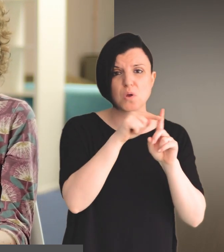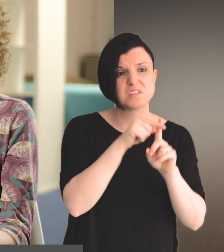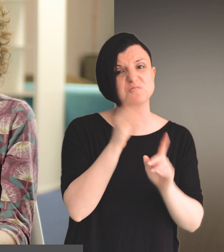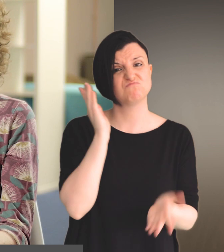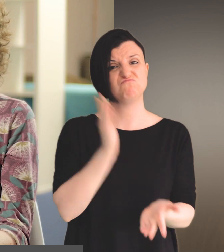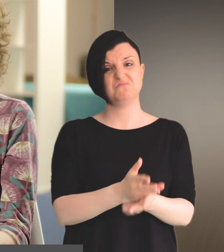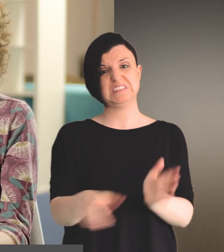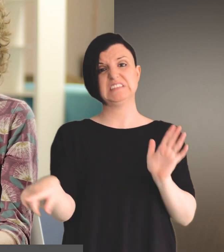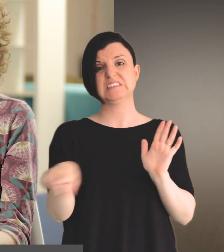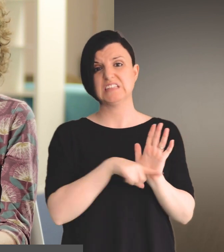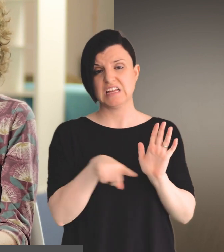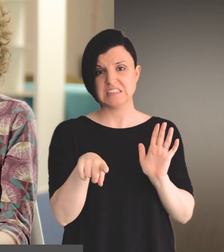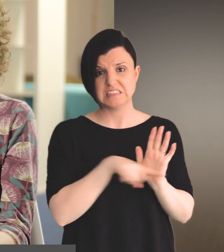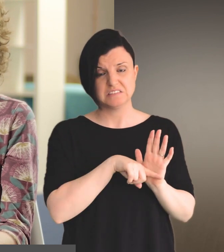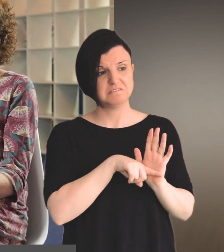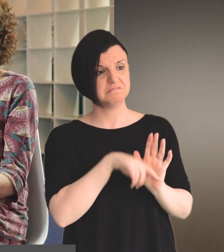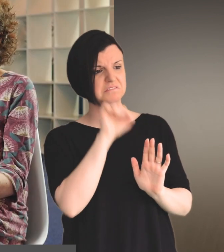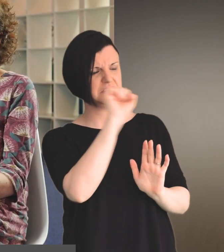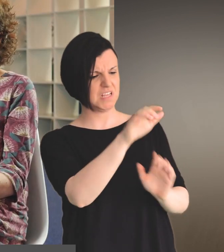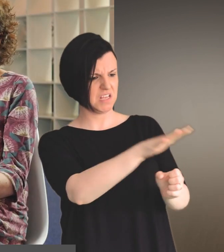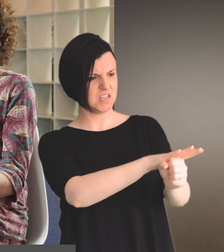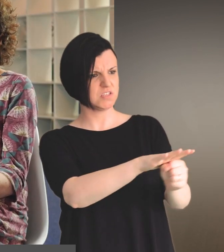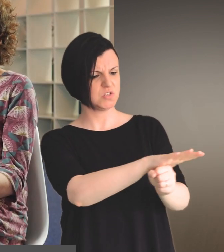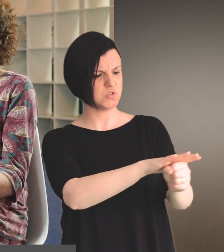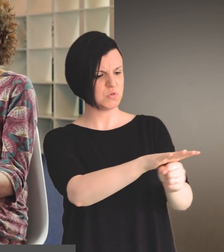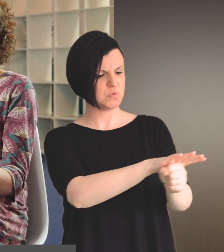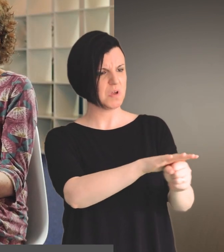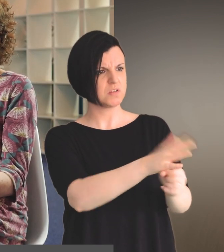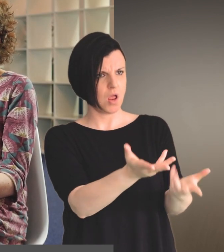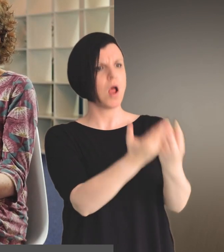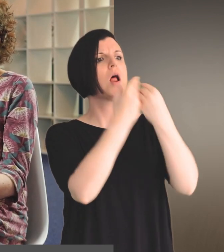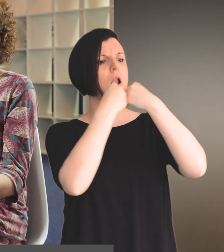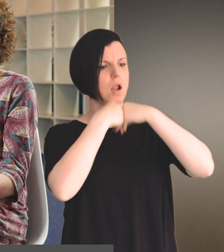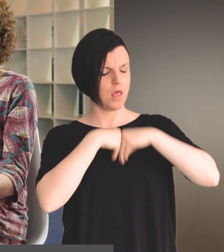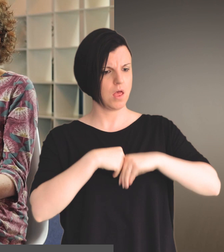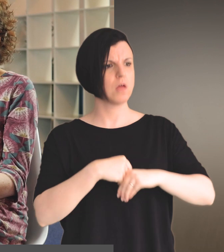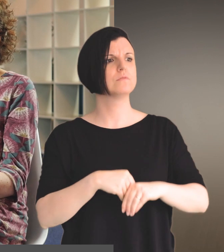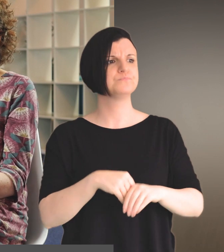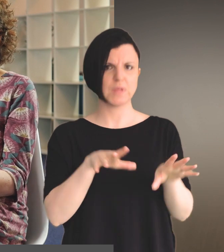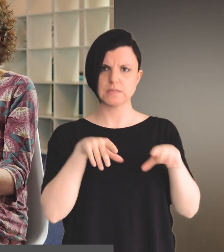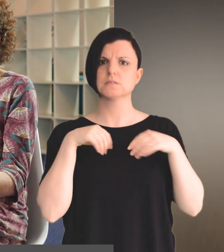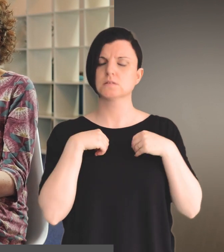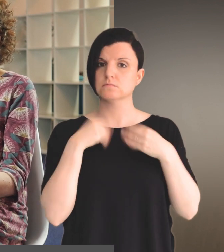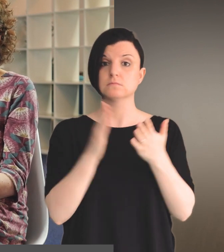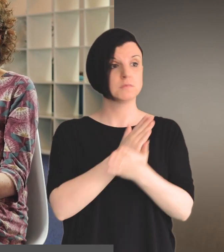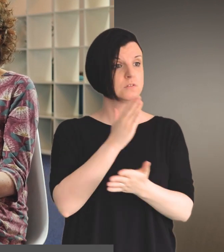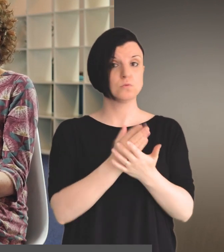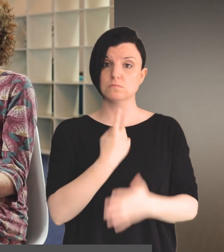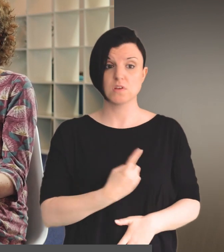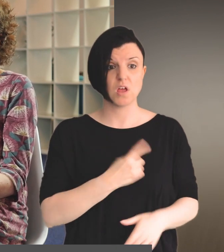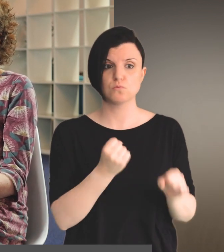which has enabled me to reflect on the way that I work to make sure that I don't do the same things and put those people